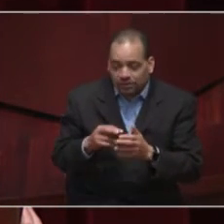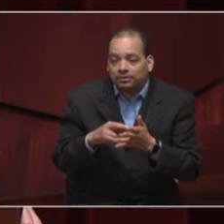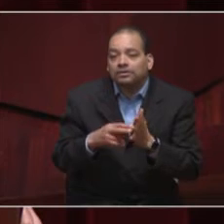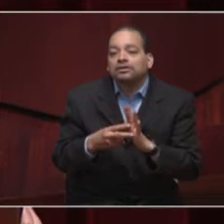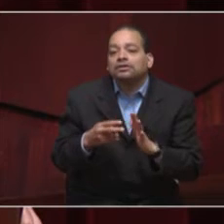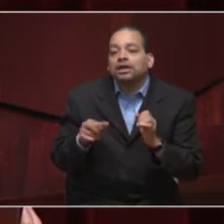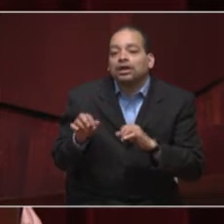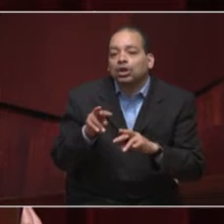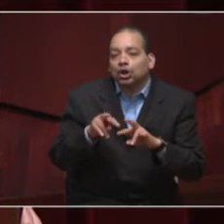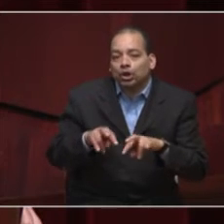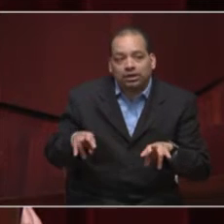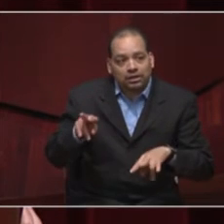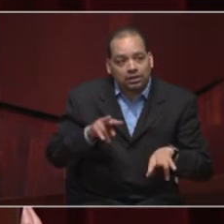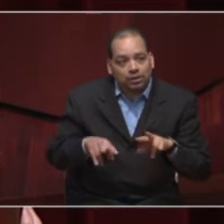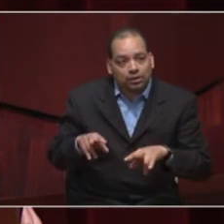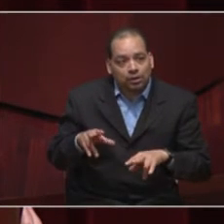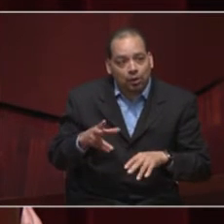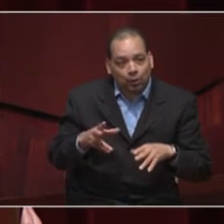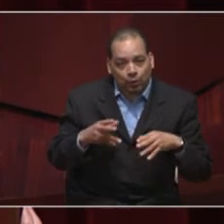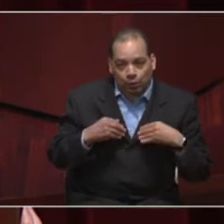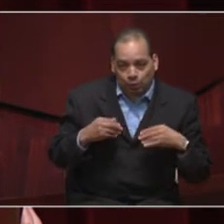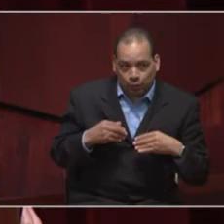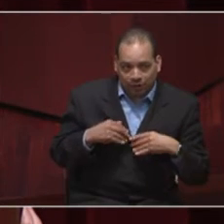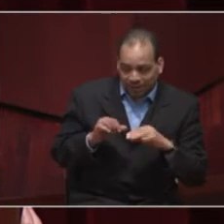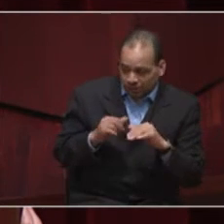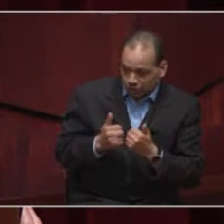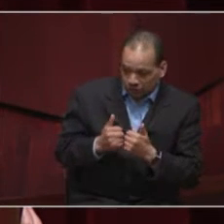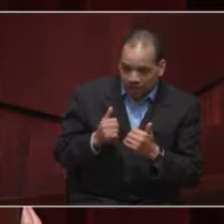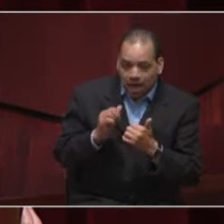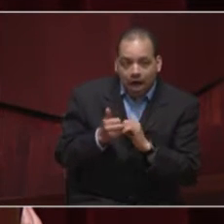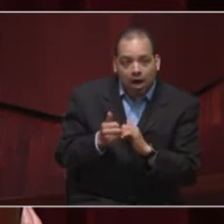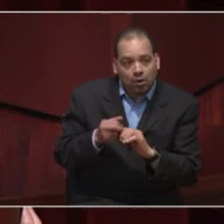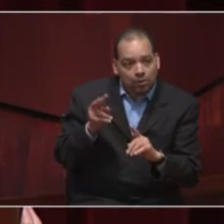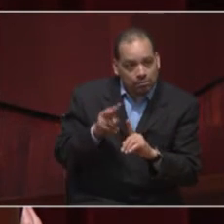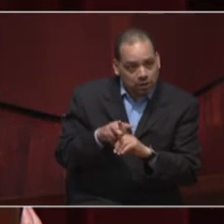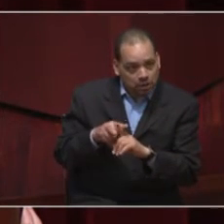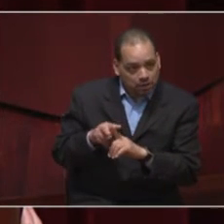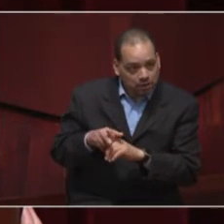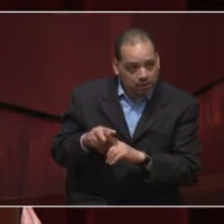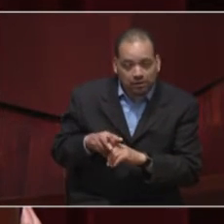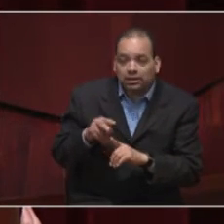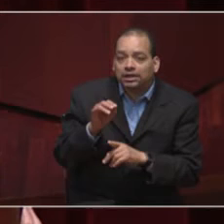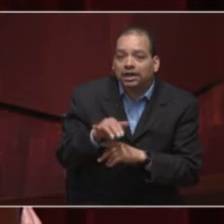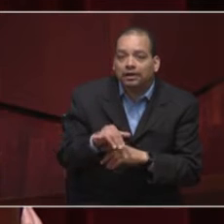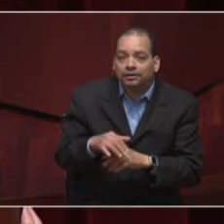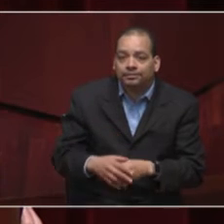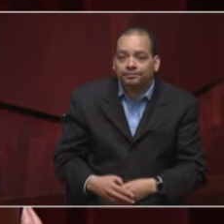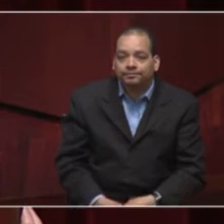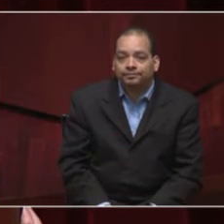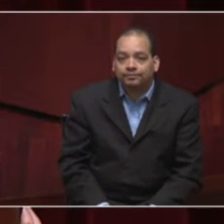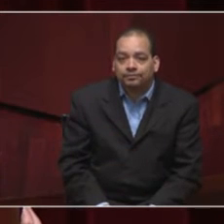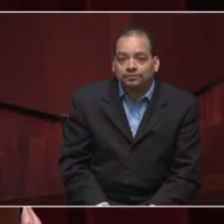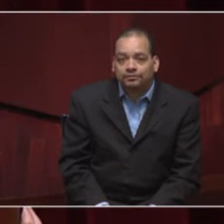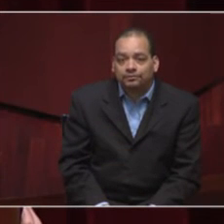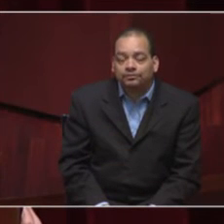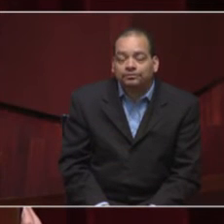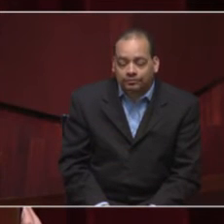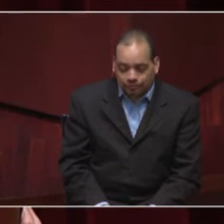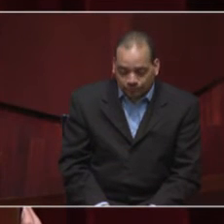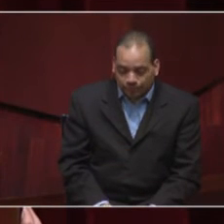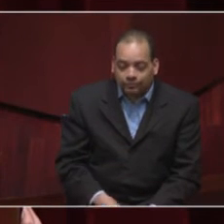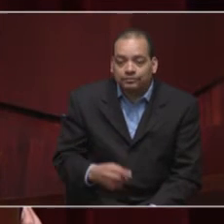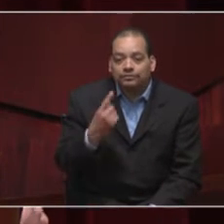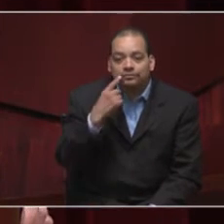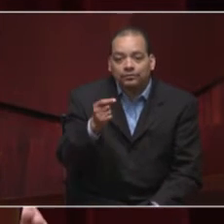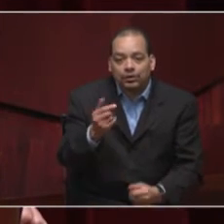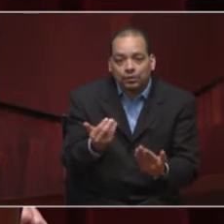own agency and how they apply these fly sheets, these new positions,